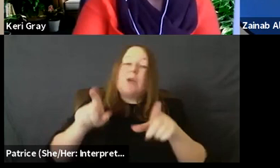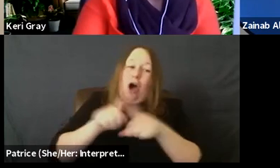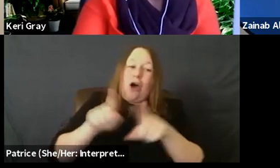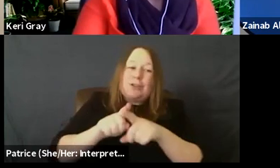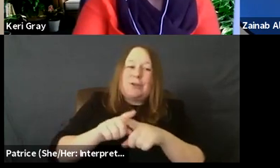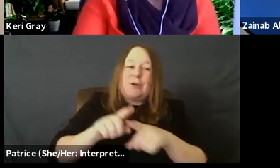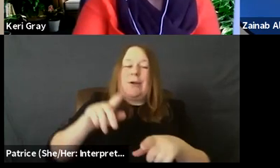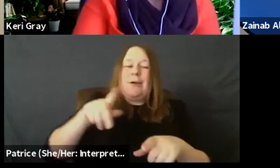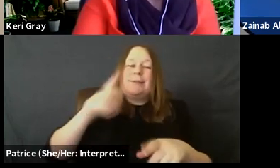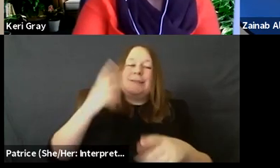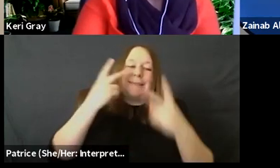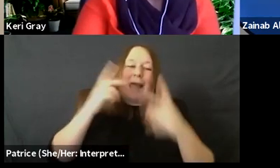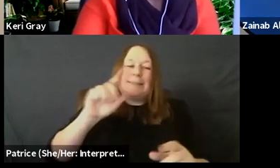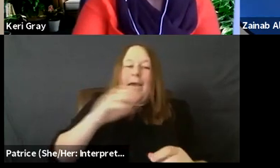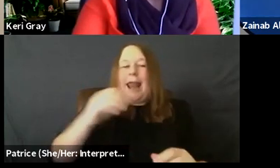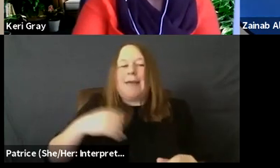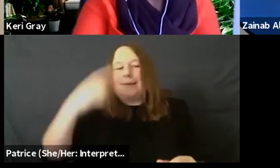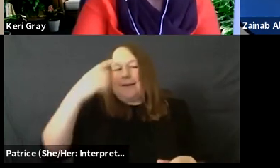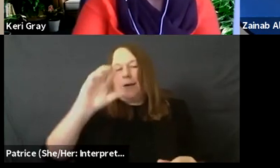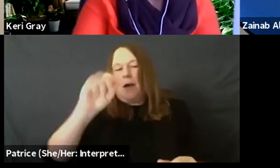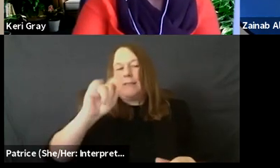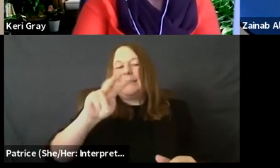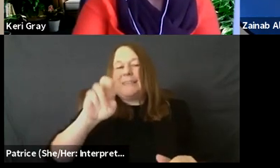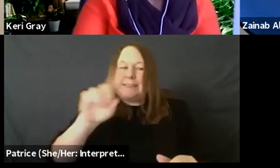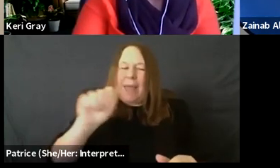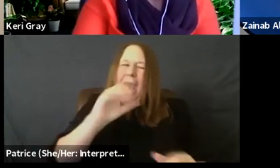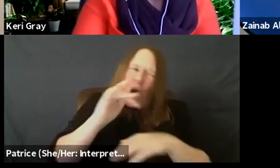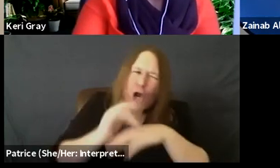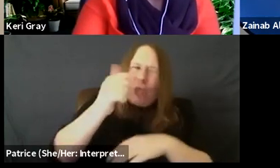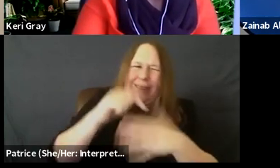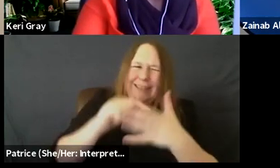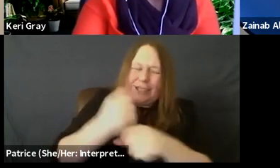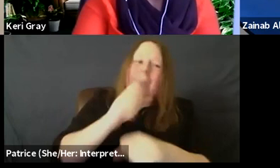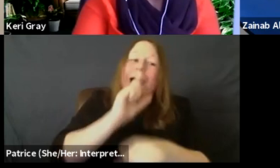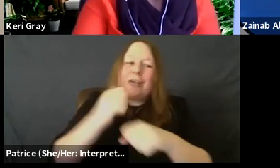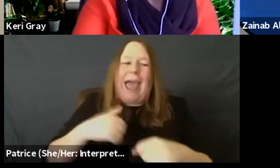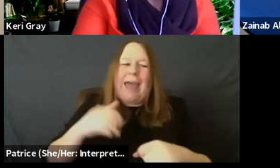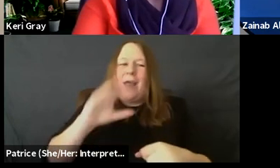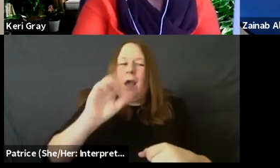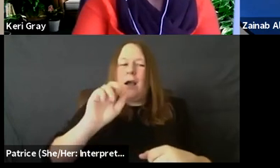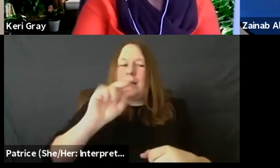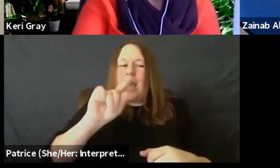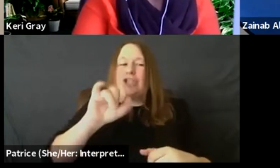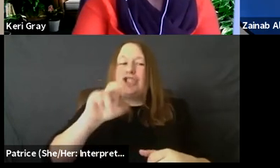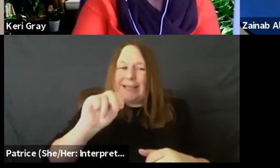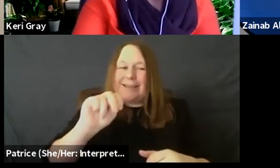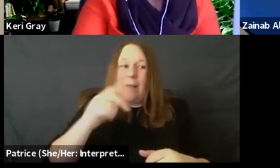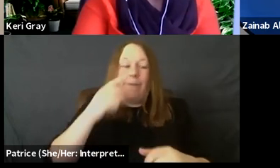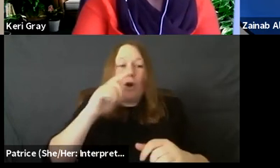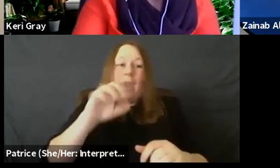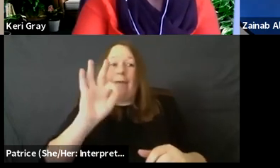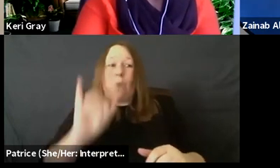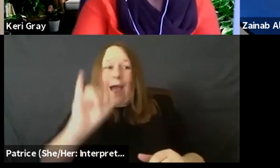psych disabled and has cognitive disabilities, and earlier this year actually had a concussion, which, for the